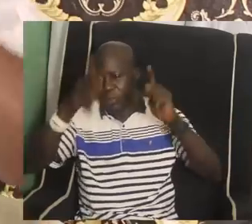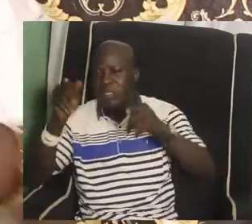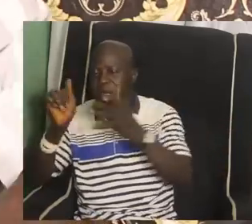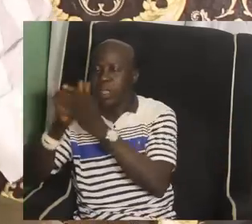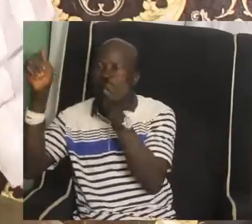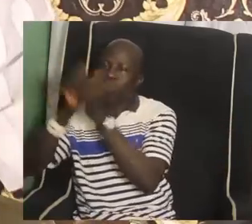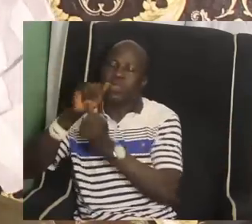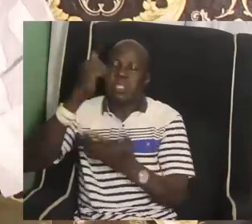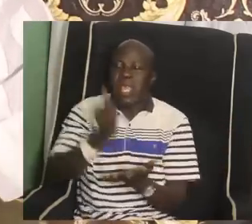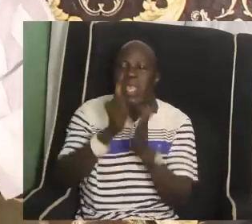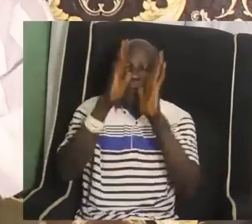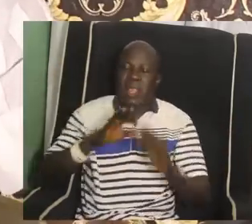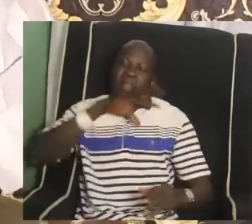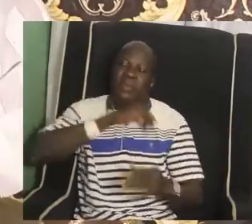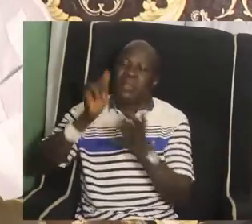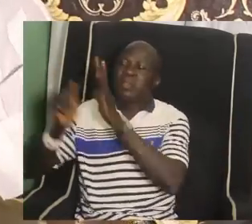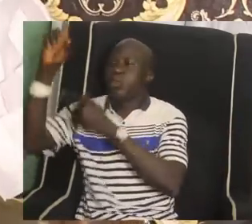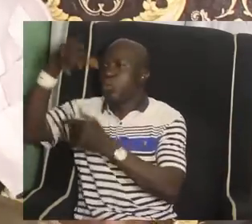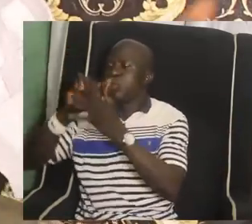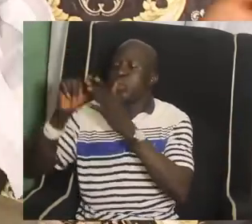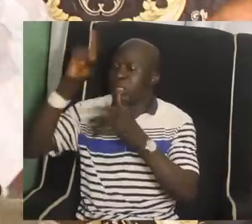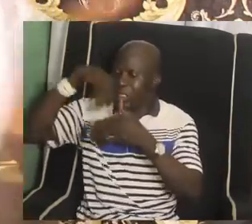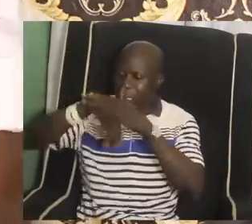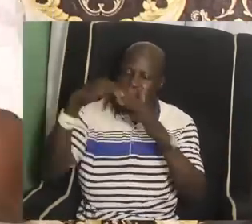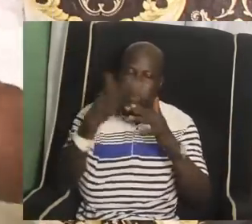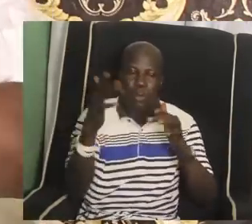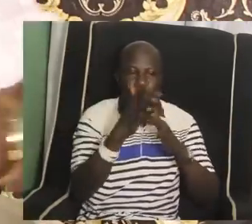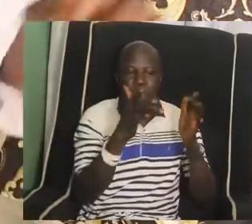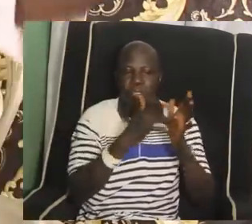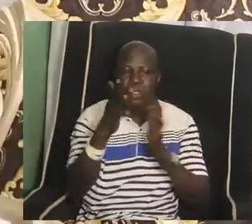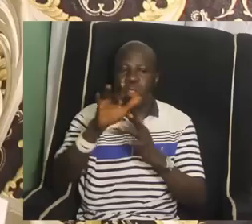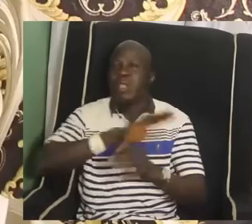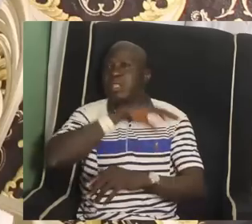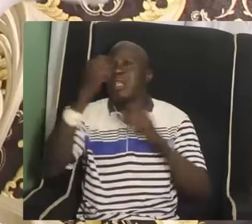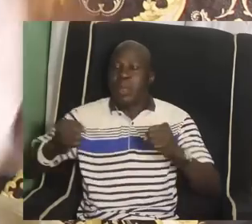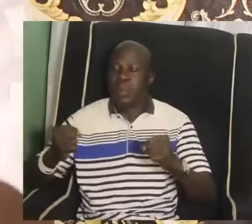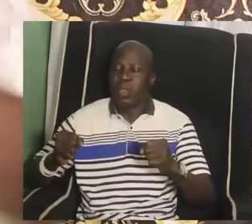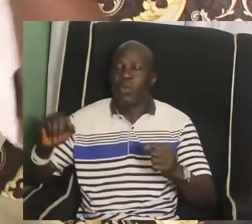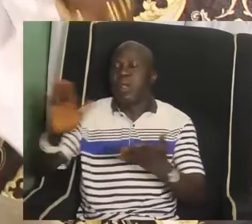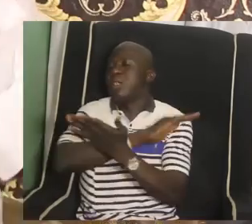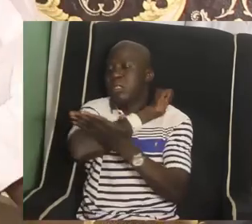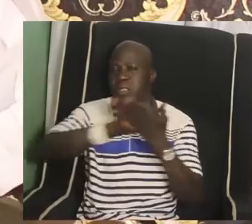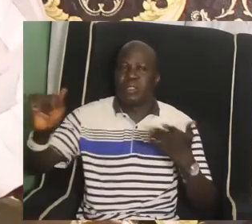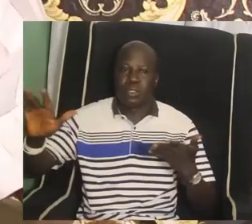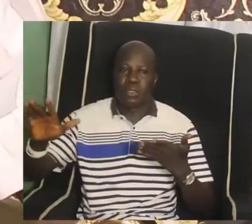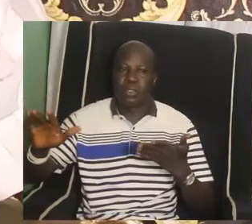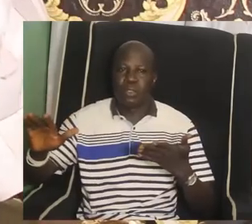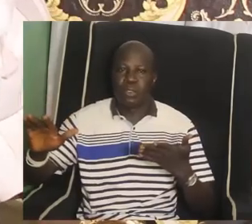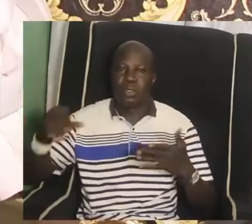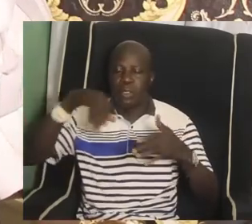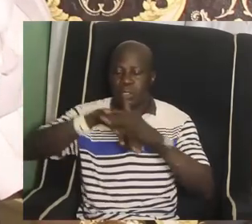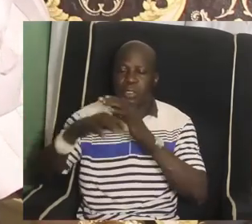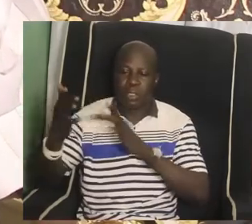Every force that disconnects you. In the name of Jesus, forces will be in pain.